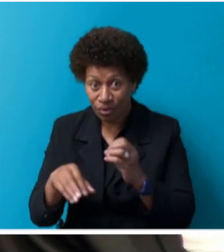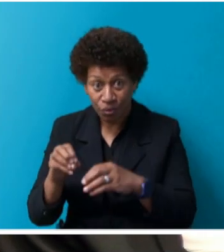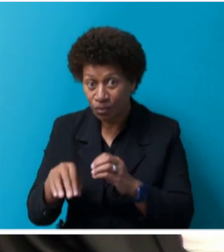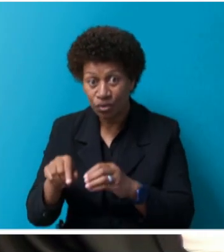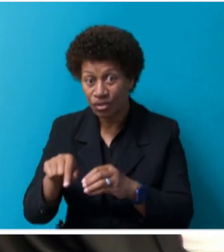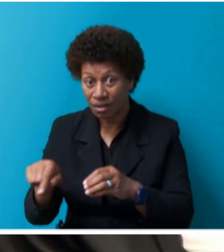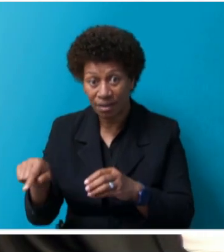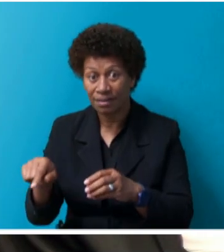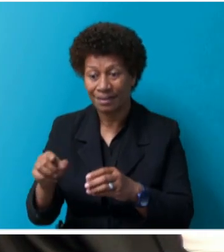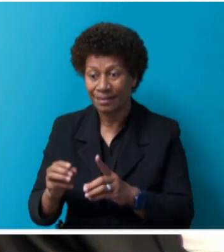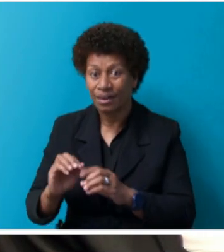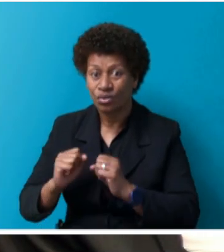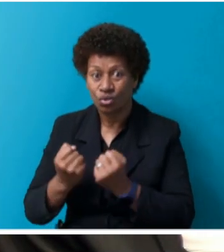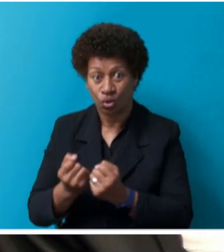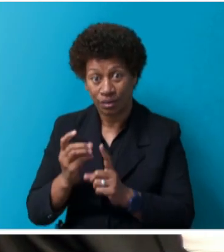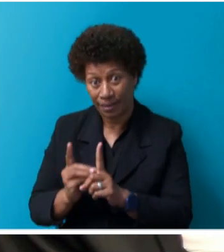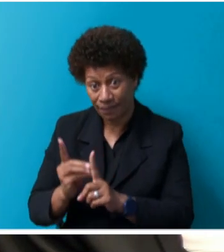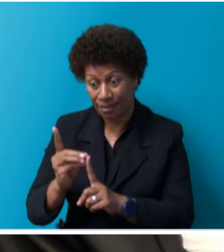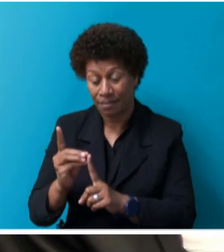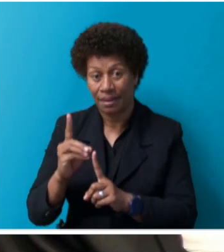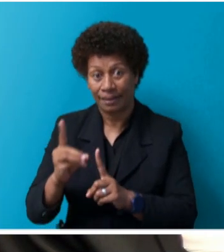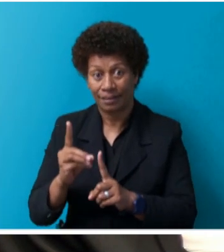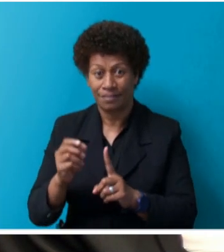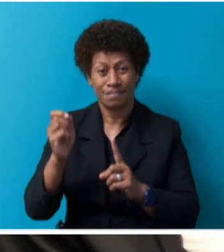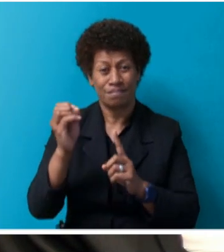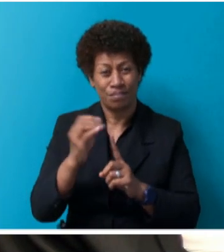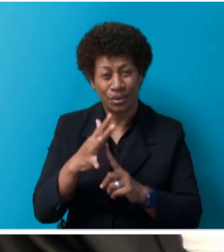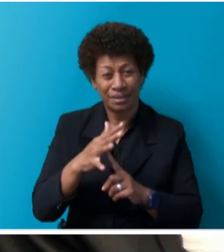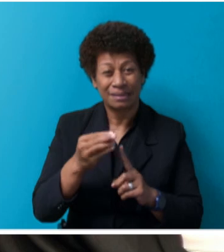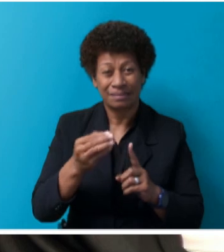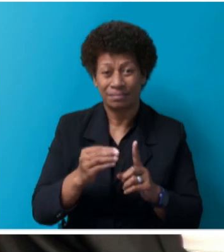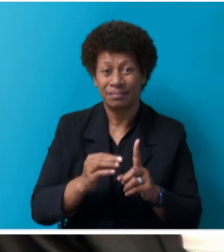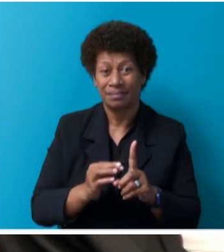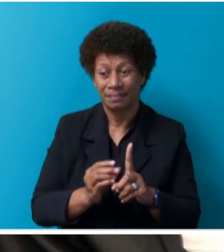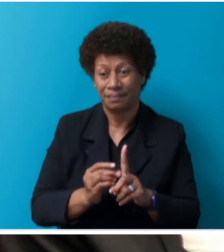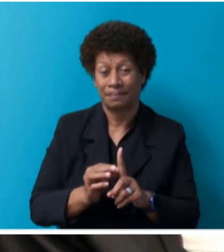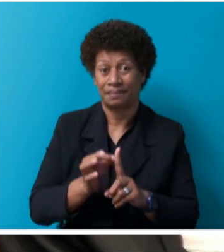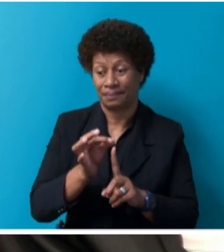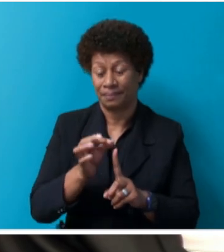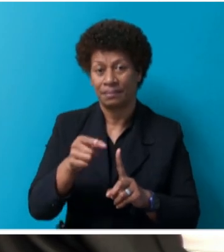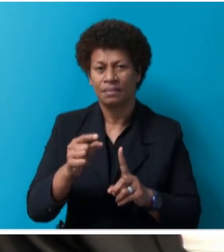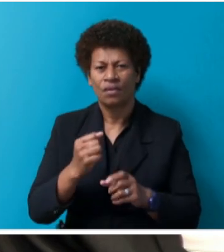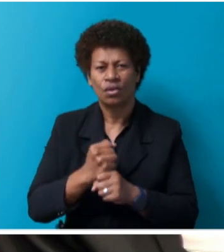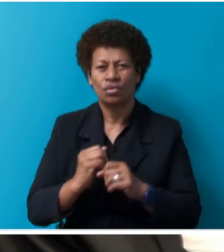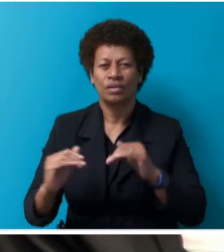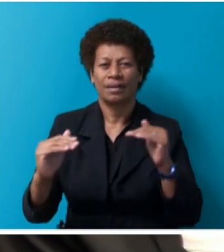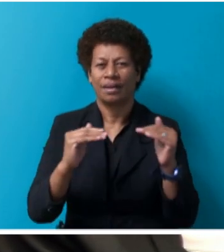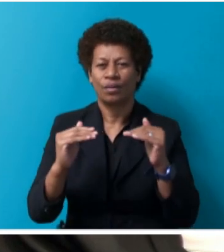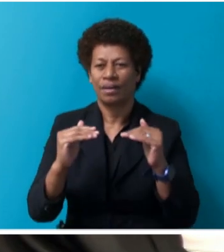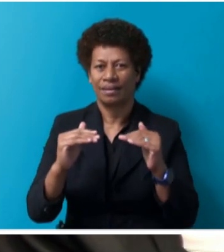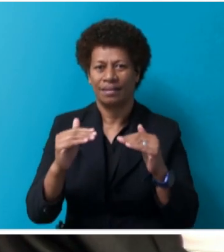and social development, and the significant progress made as middle-income country in advancing gender equality, particularly